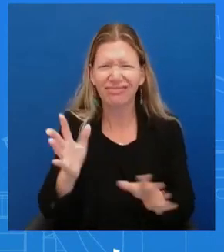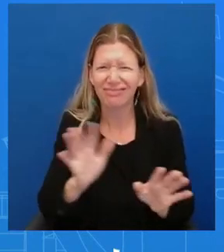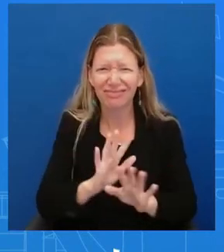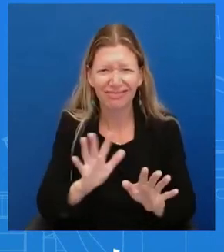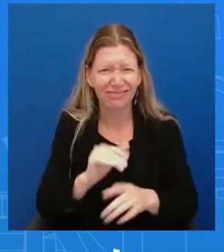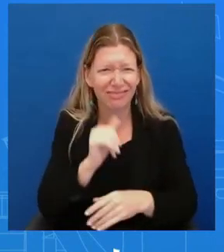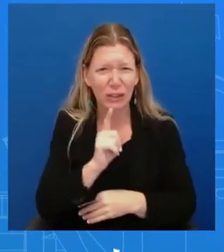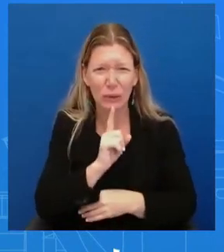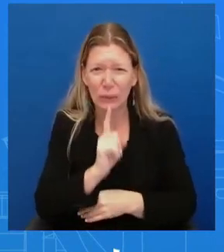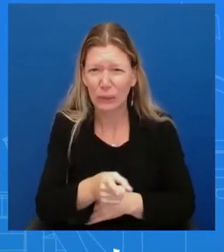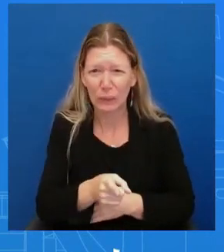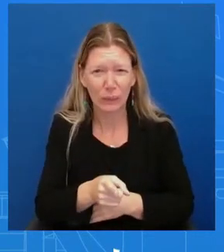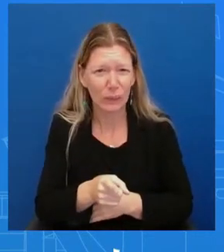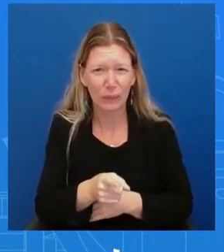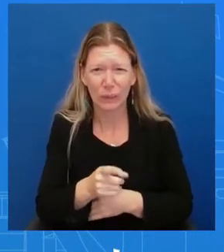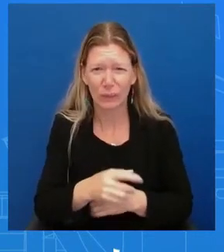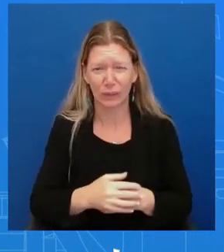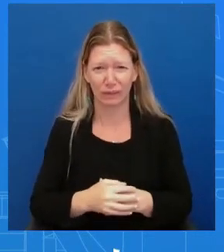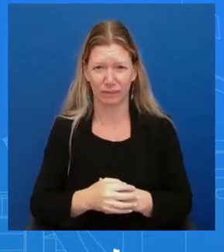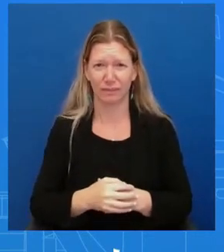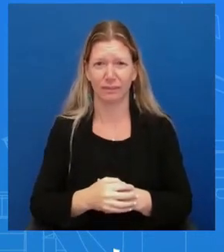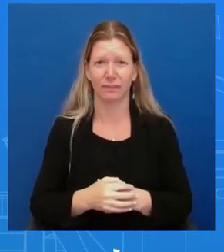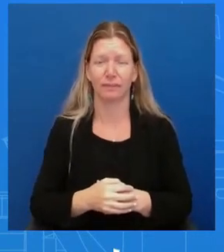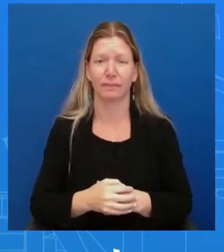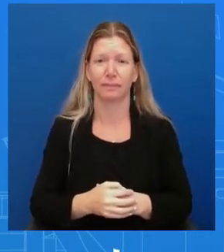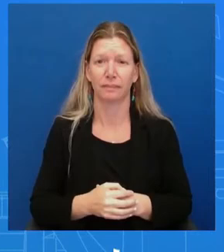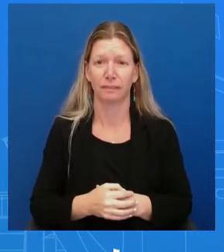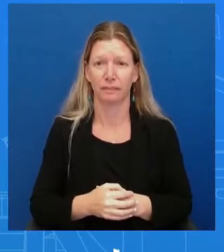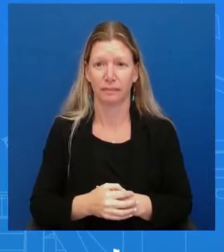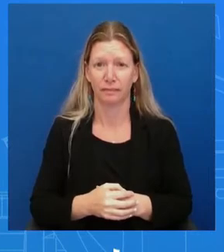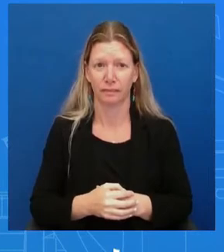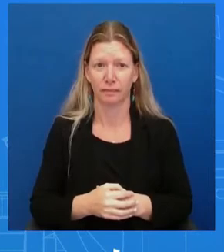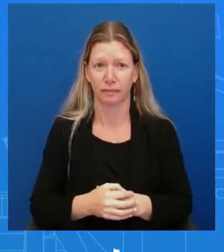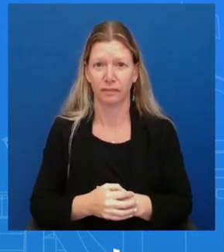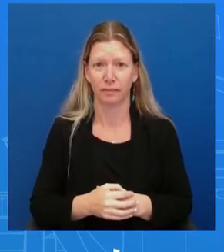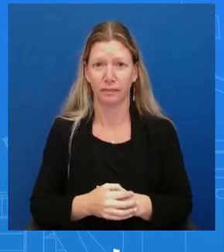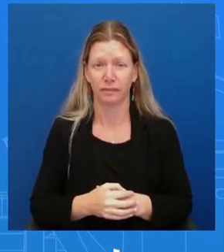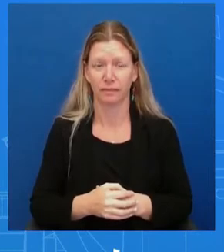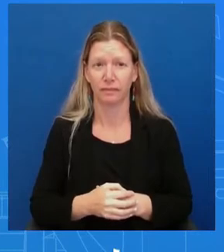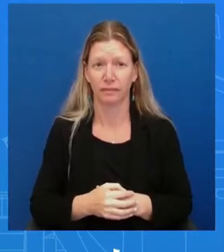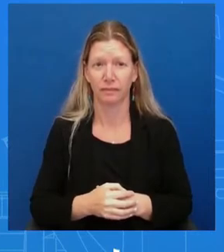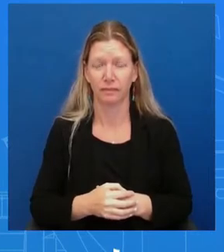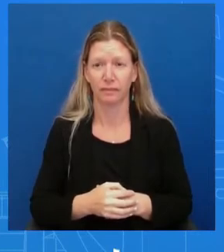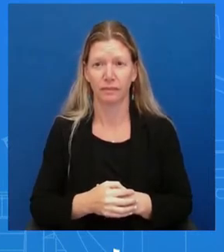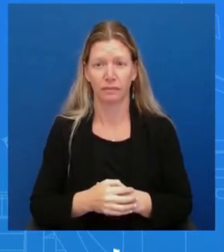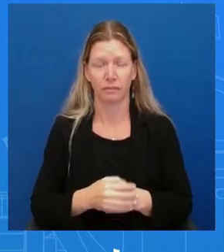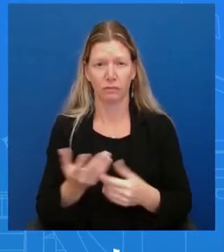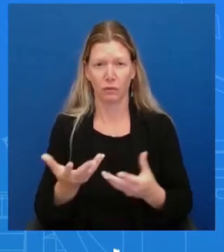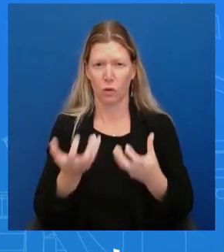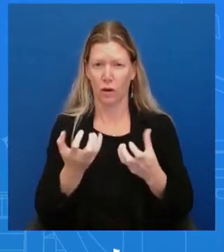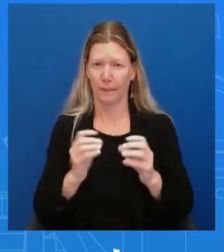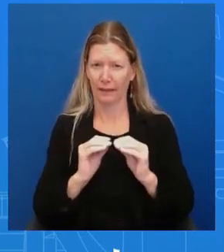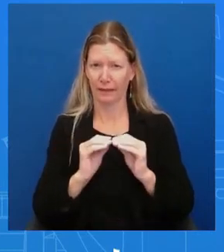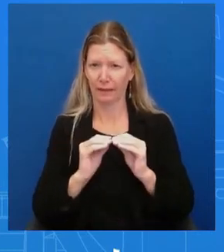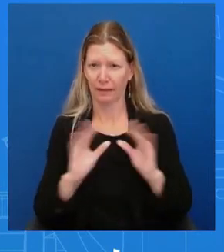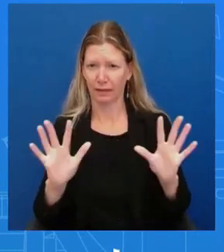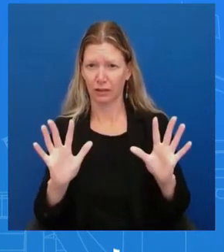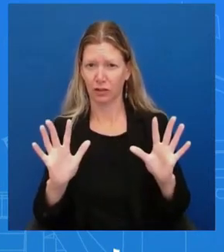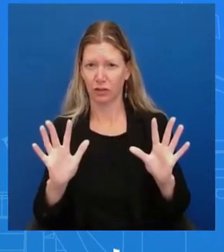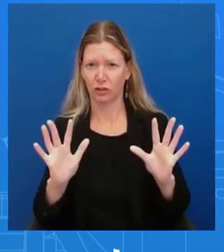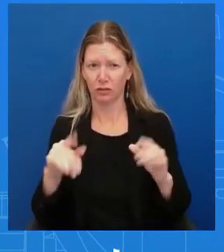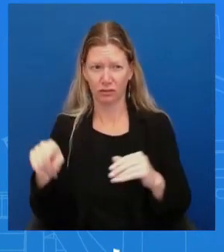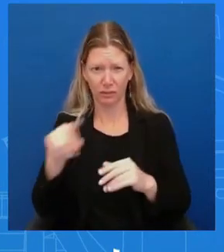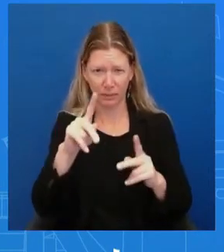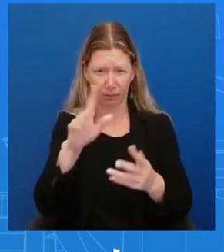know, we were at first, want to be very clear, confused on their coverage. We're grateful